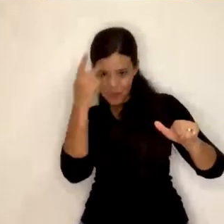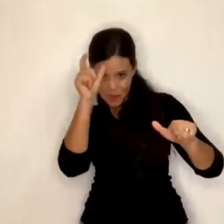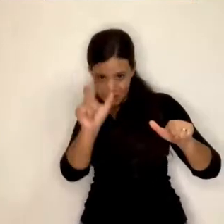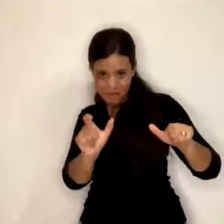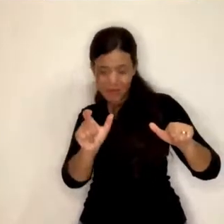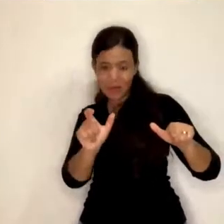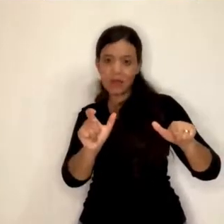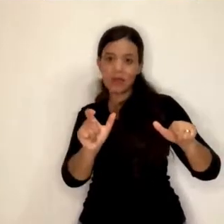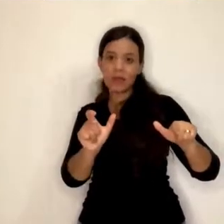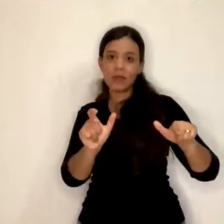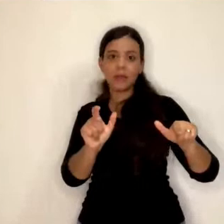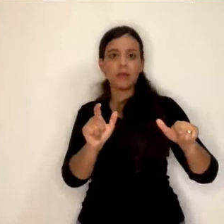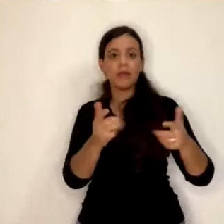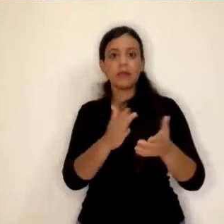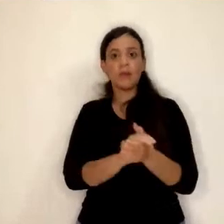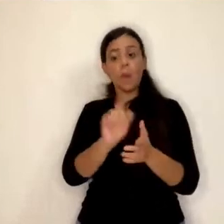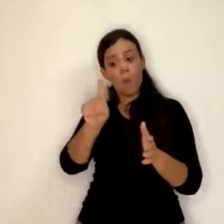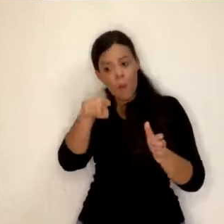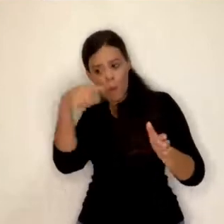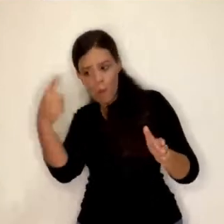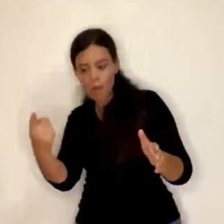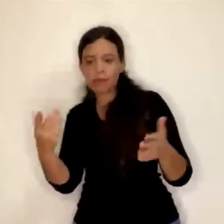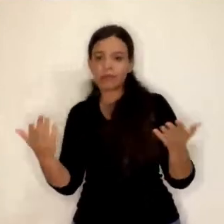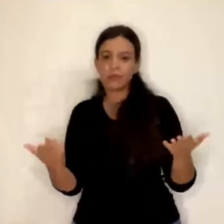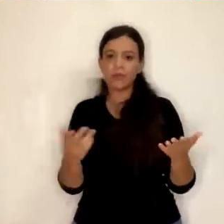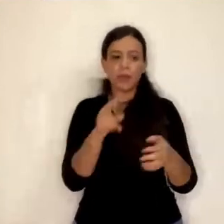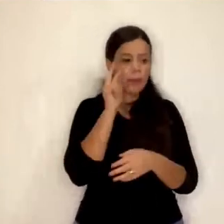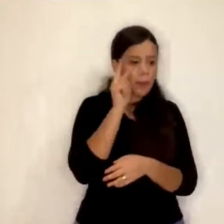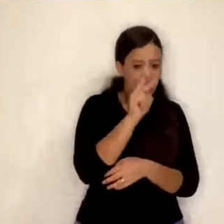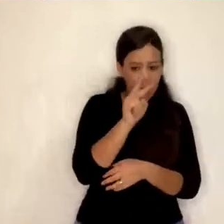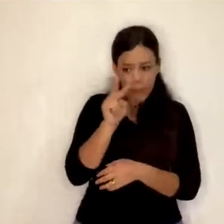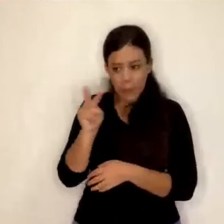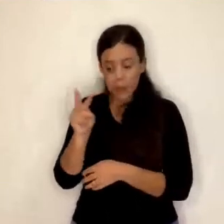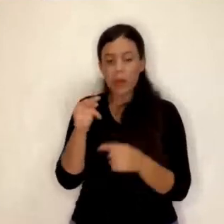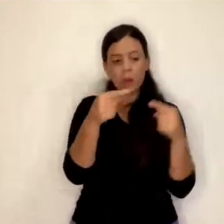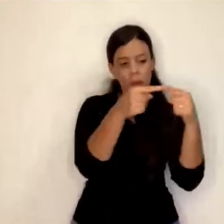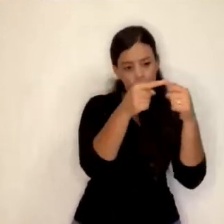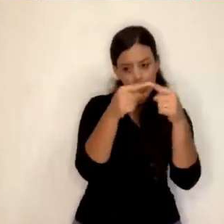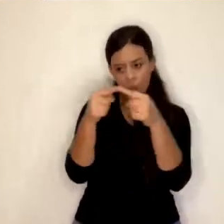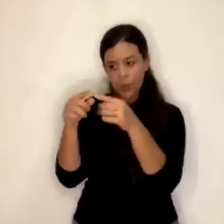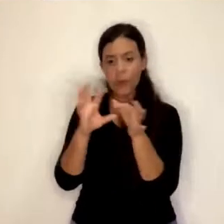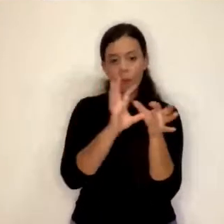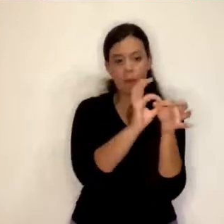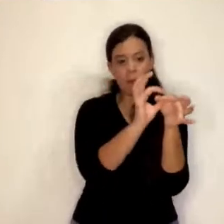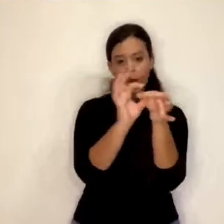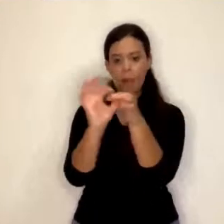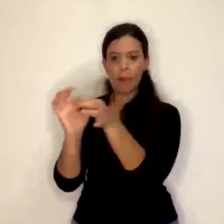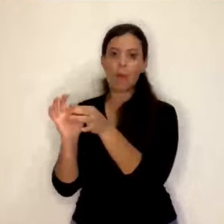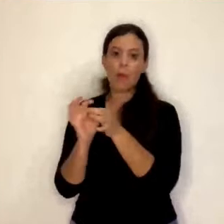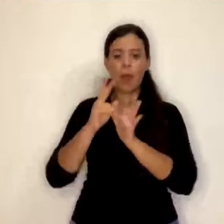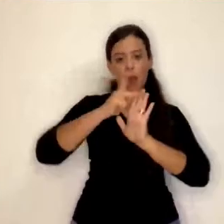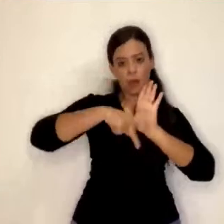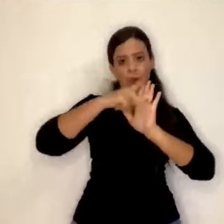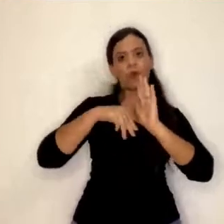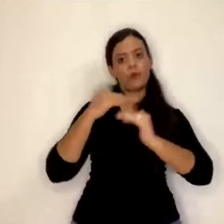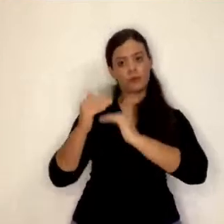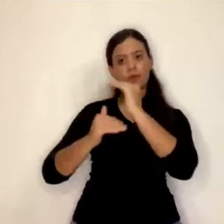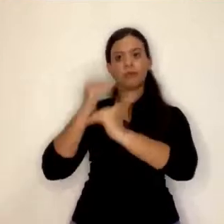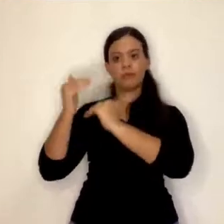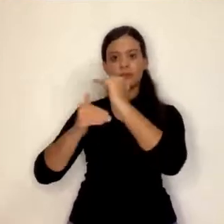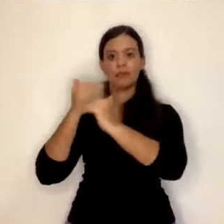looking at those, the workers and landless people and the destitute and impoverished people, it's